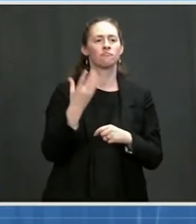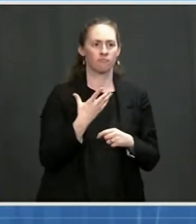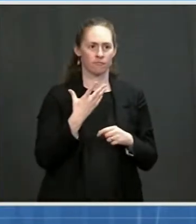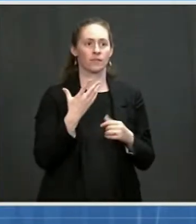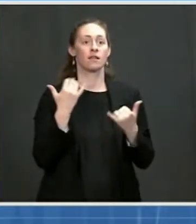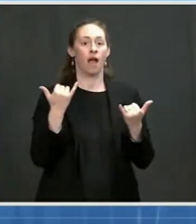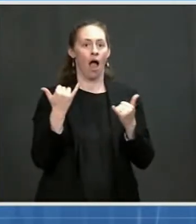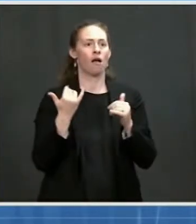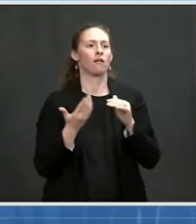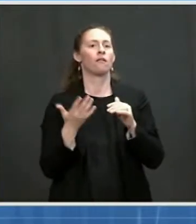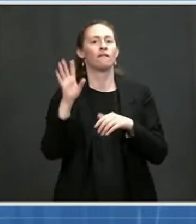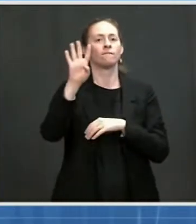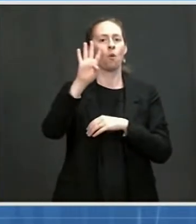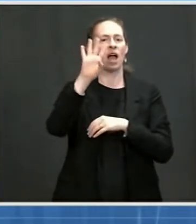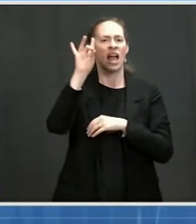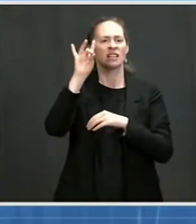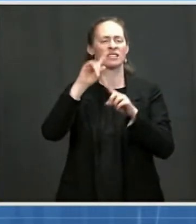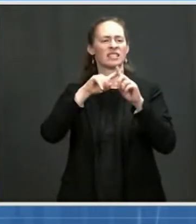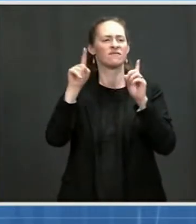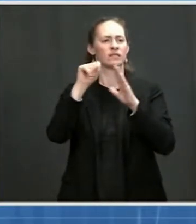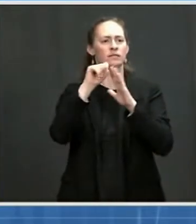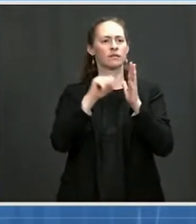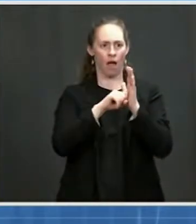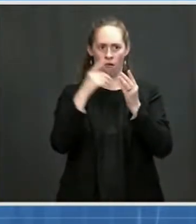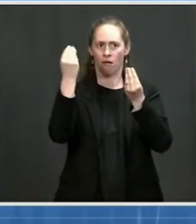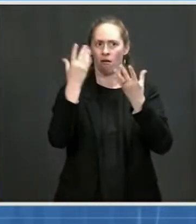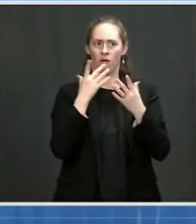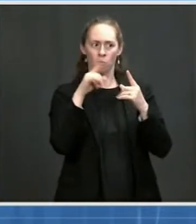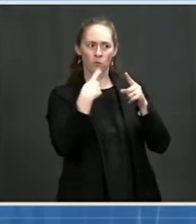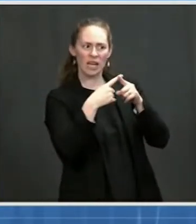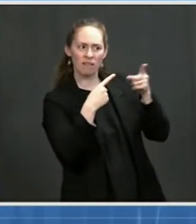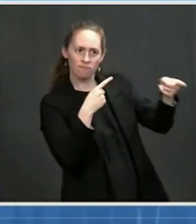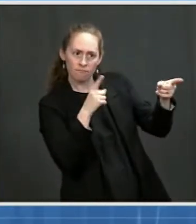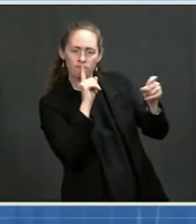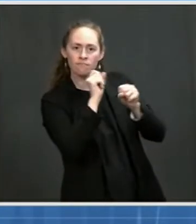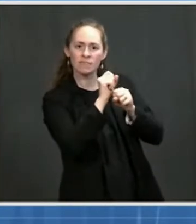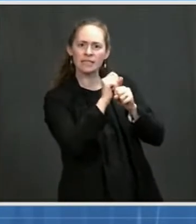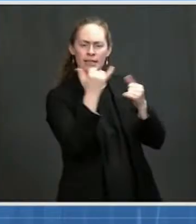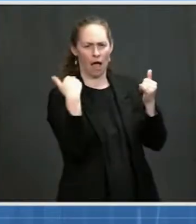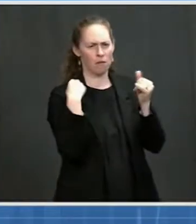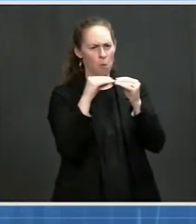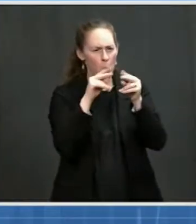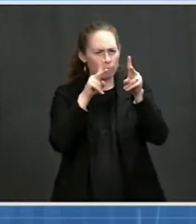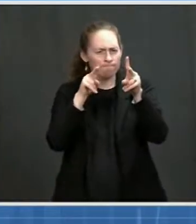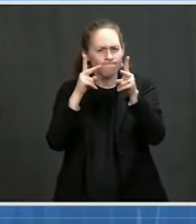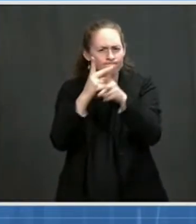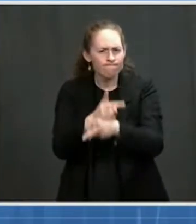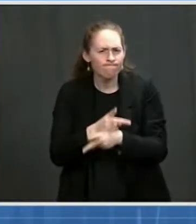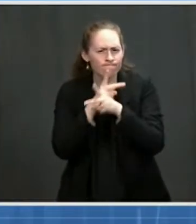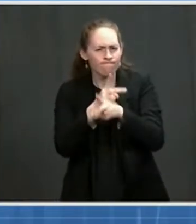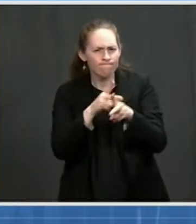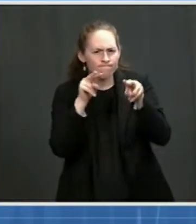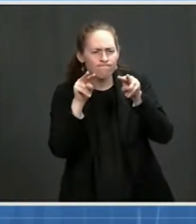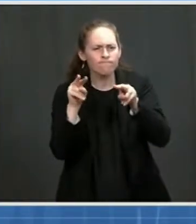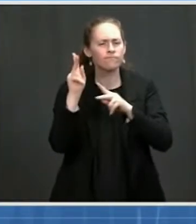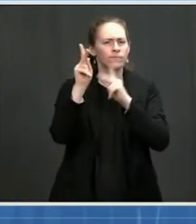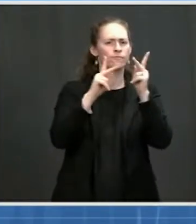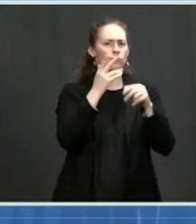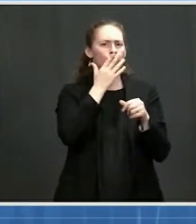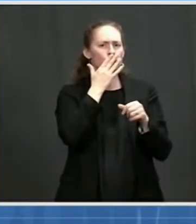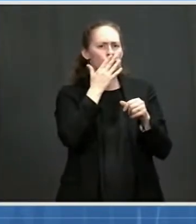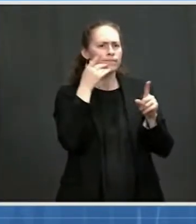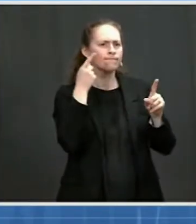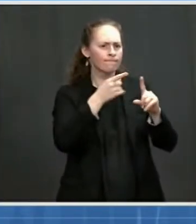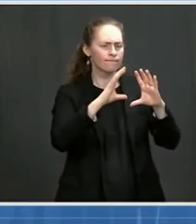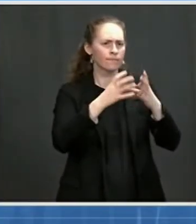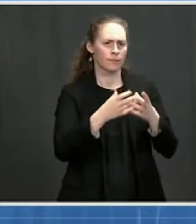them now. And we also see the data completeness is improving. Race ethnicity data and approximately 70% of